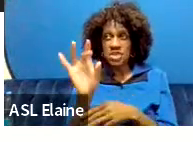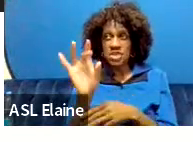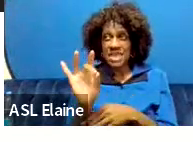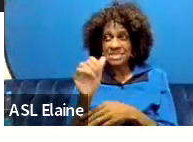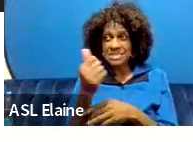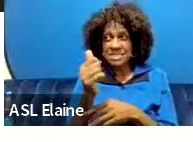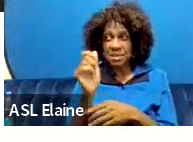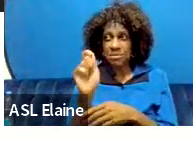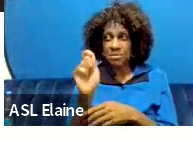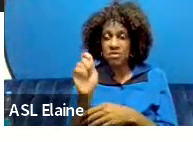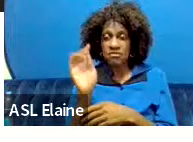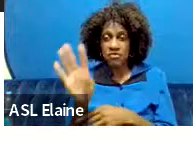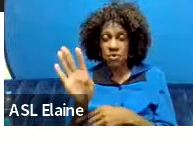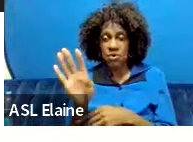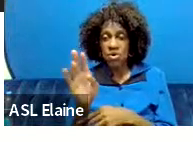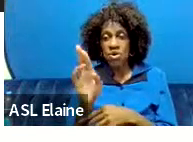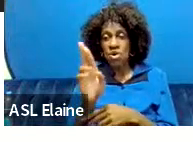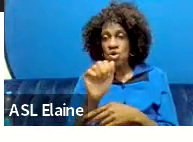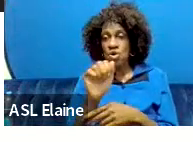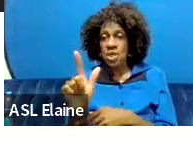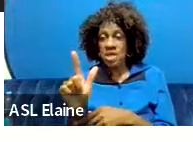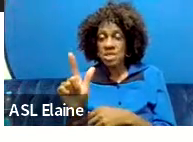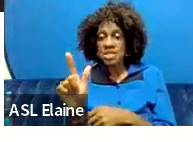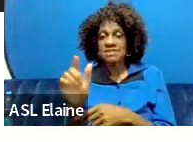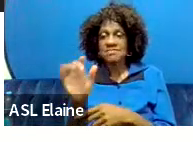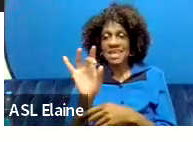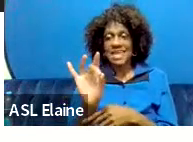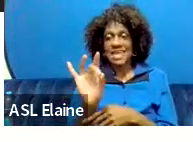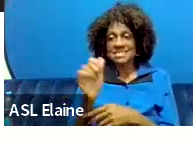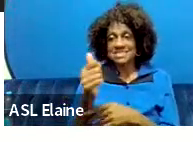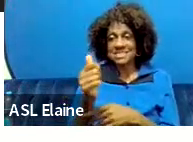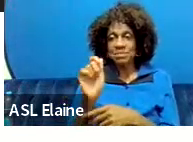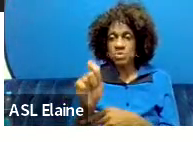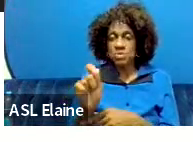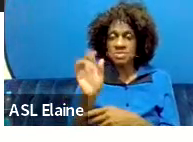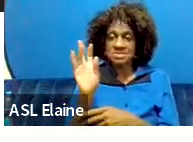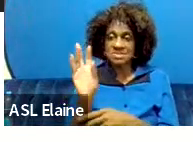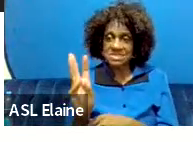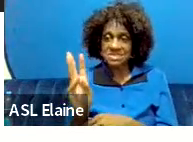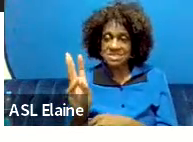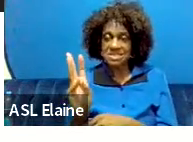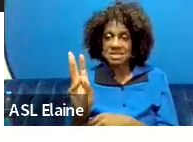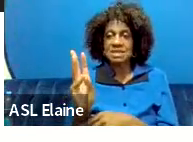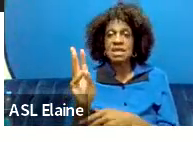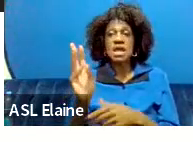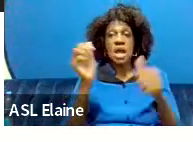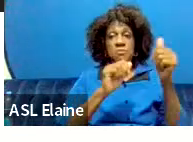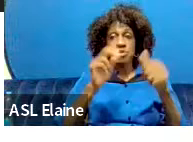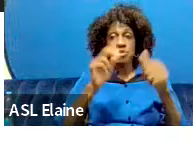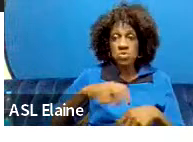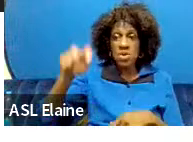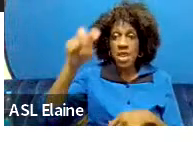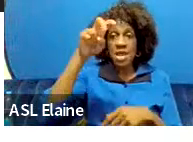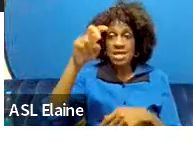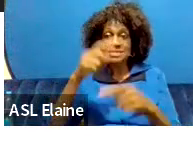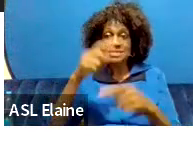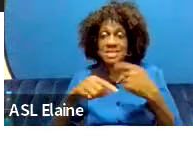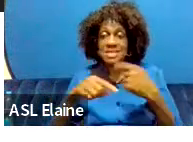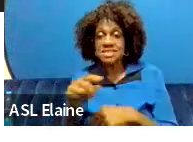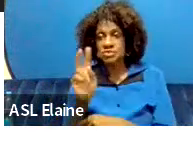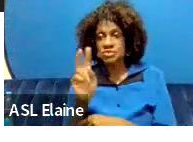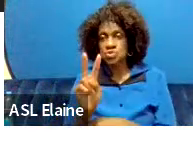810.4, rail station signs at 810.6, amusement ride signs at